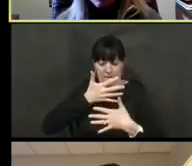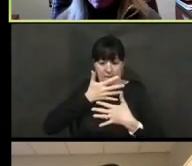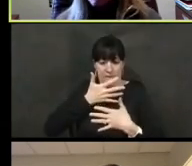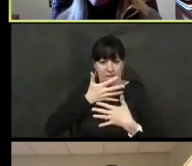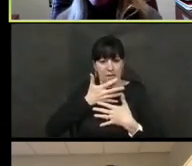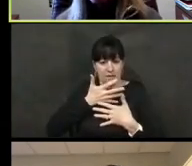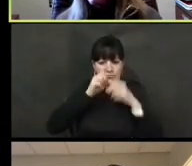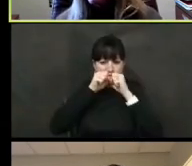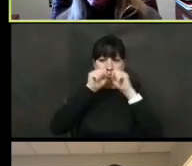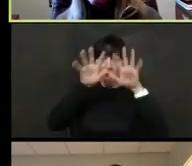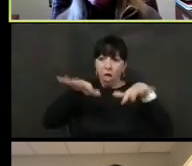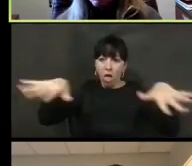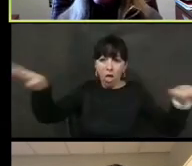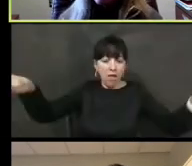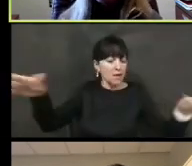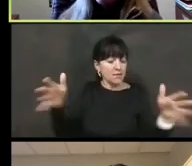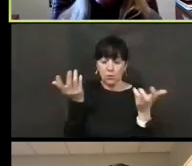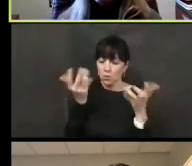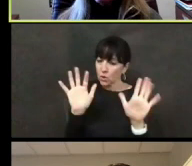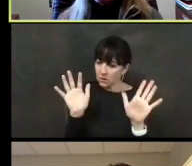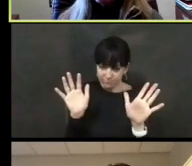have things open and stay open.